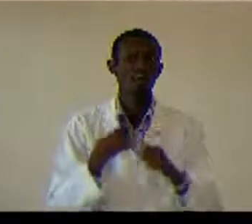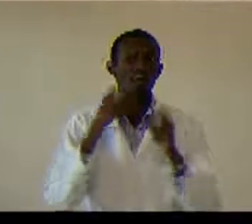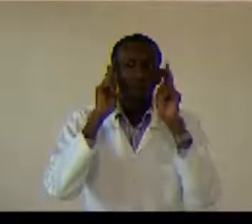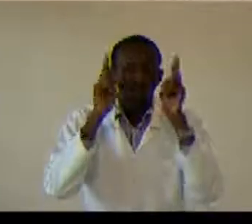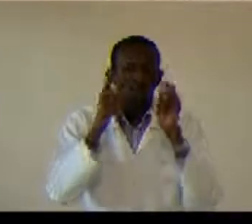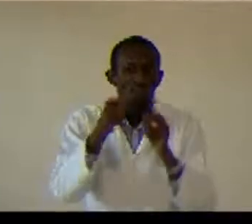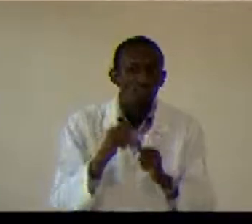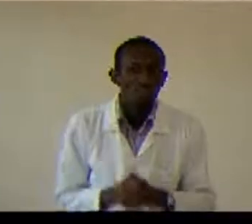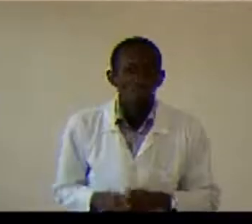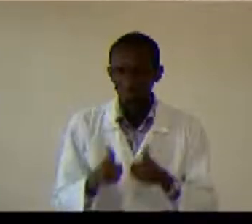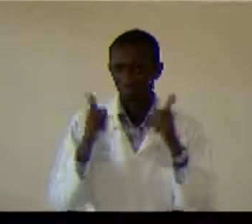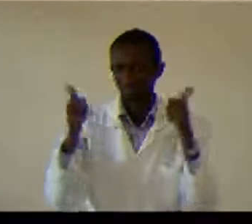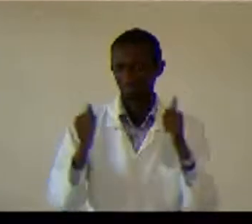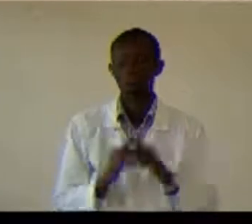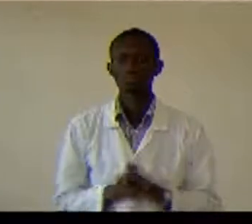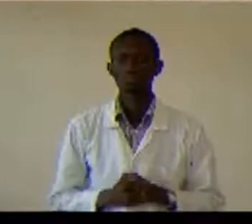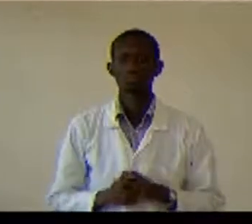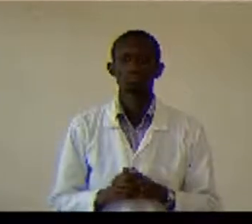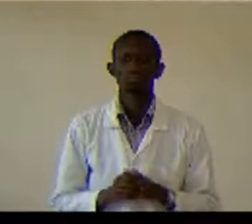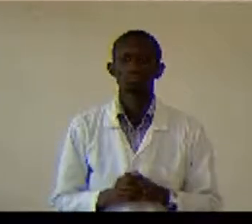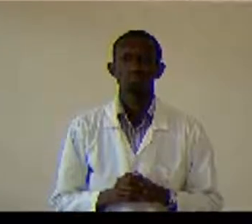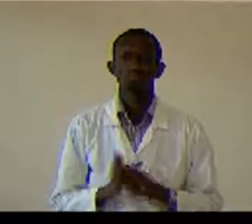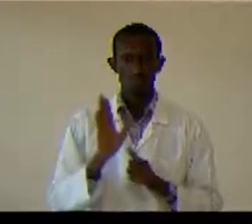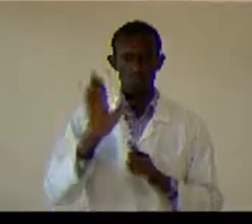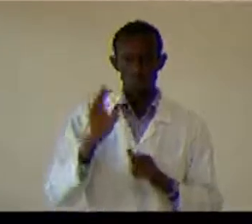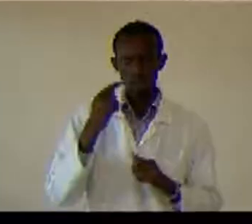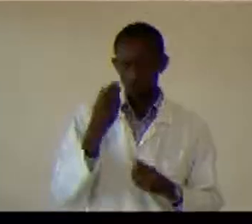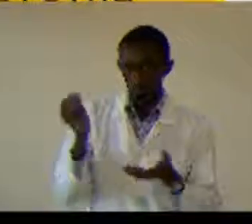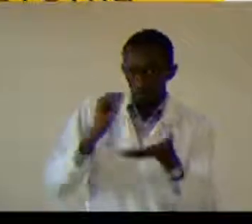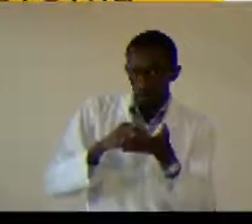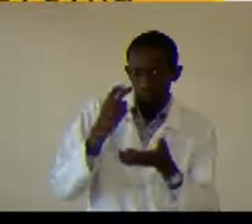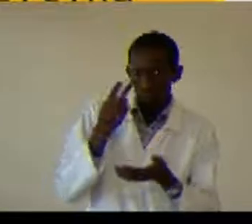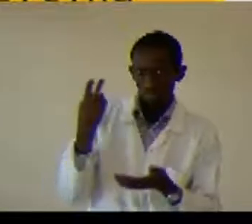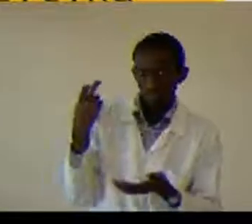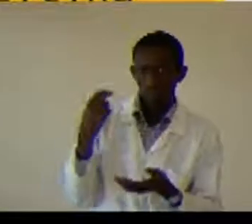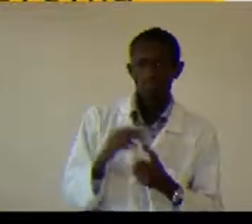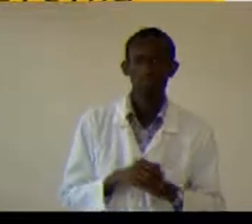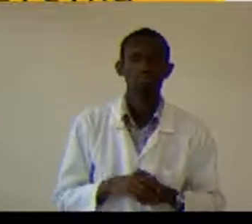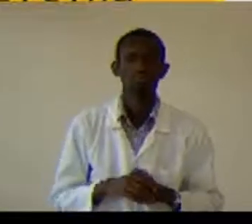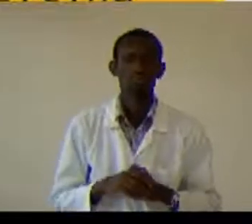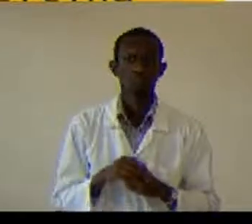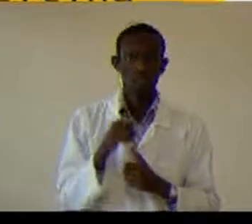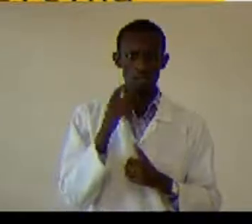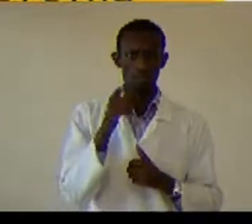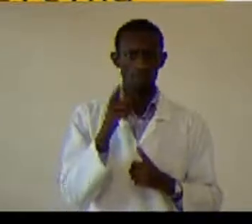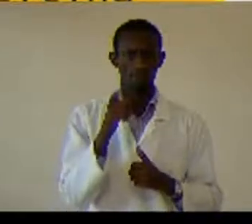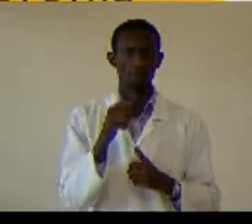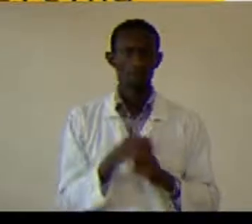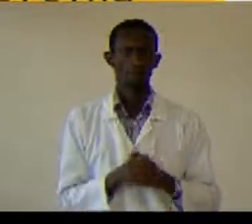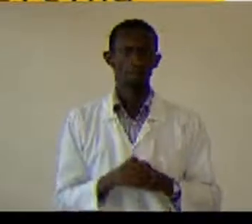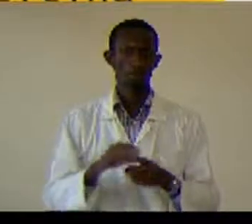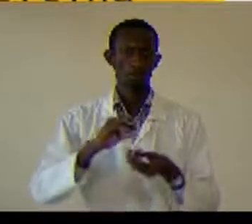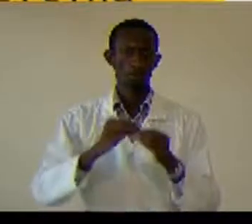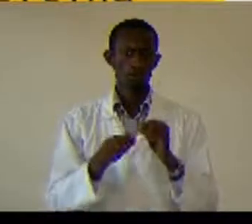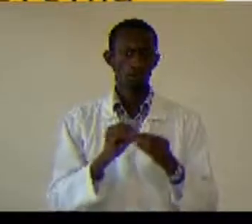is great so far. Let's come back here. Different substances have